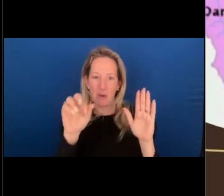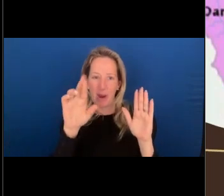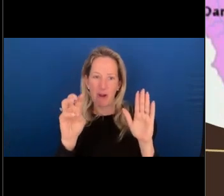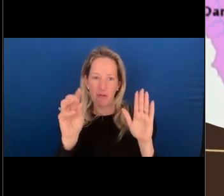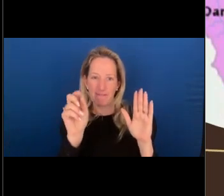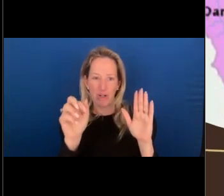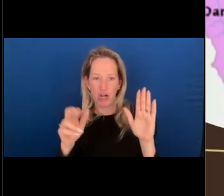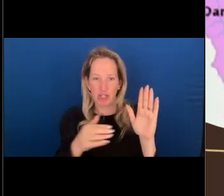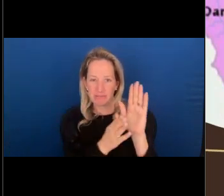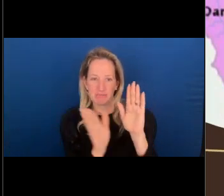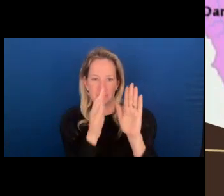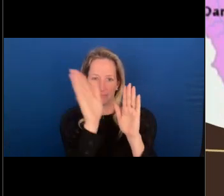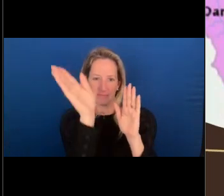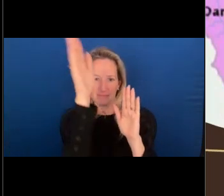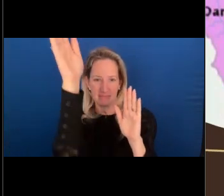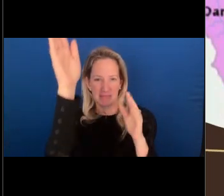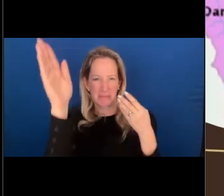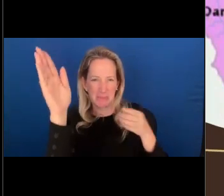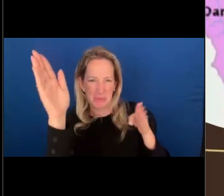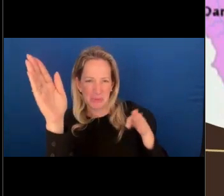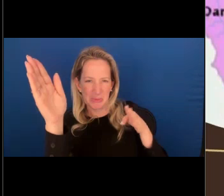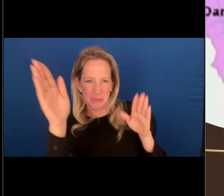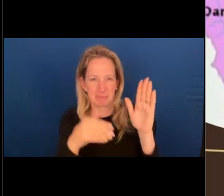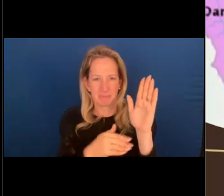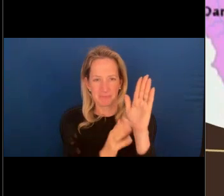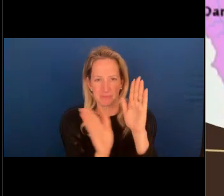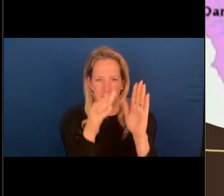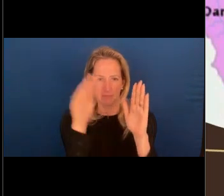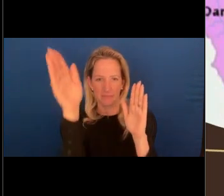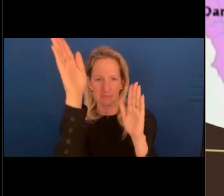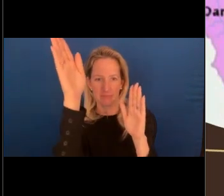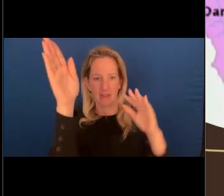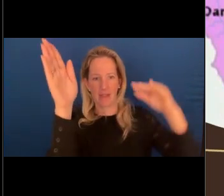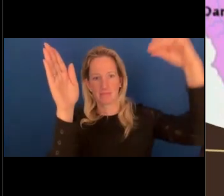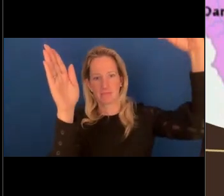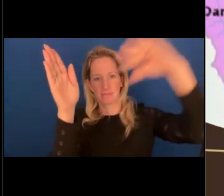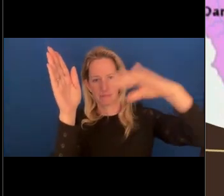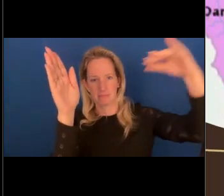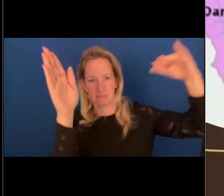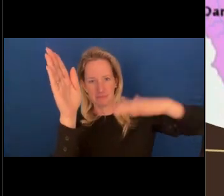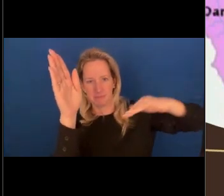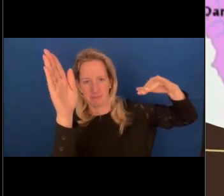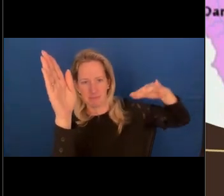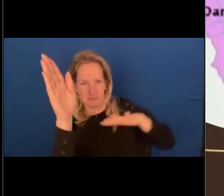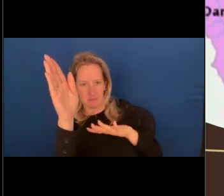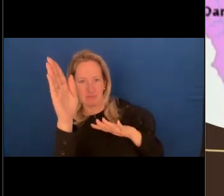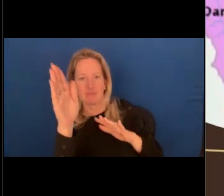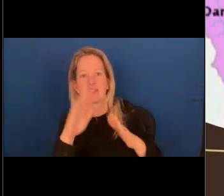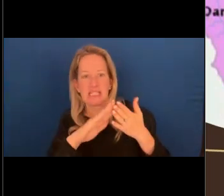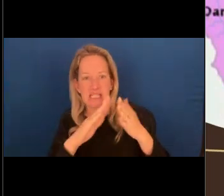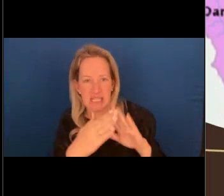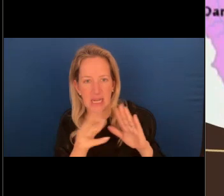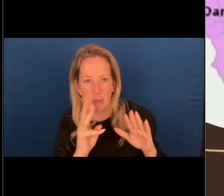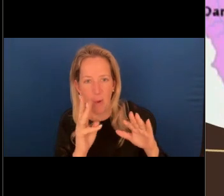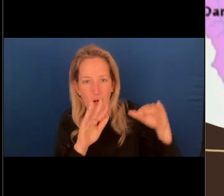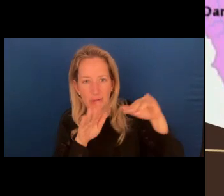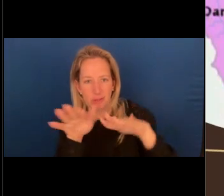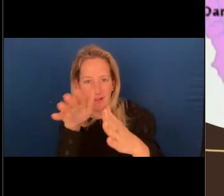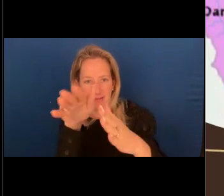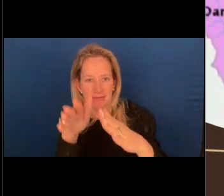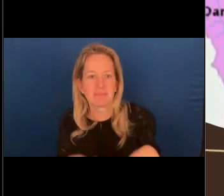read from where you are. So the Delaware River is the blue line there, and these are the watersheds in the city. What I tried to do when we put this application